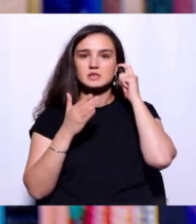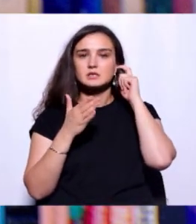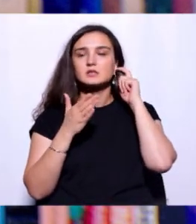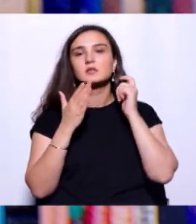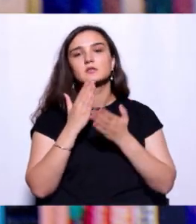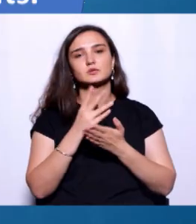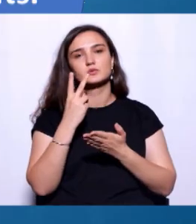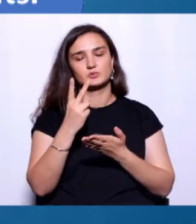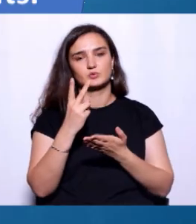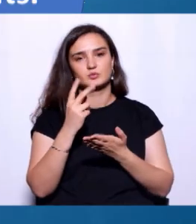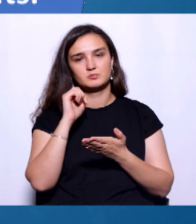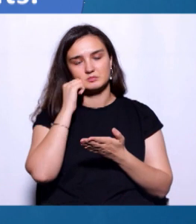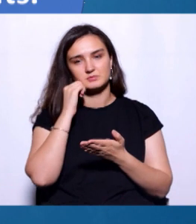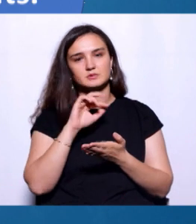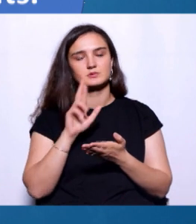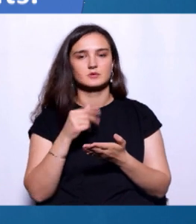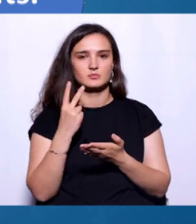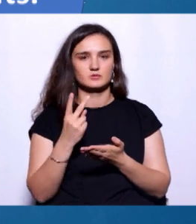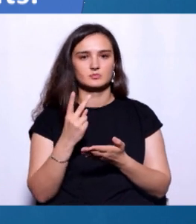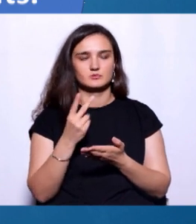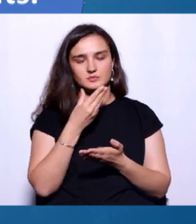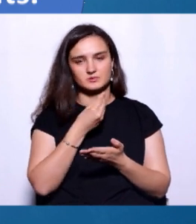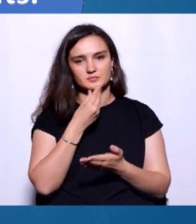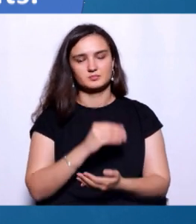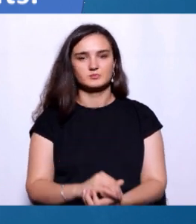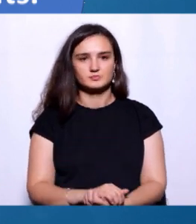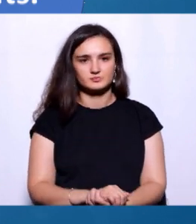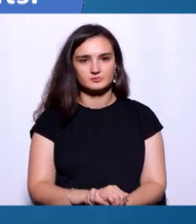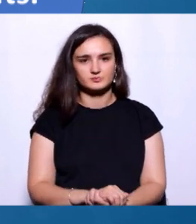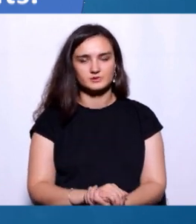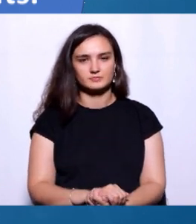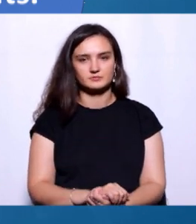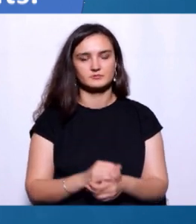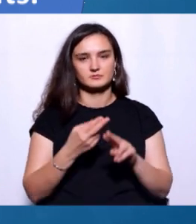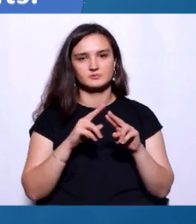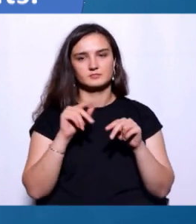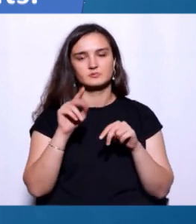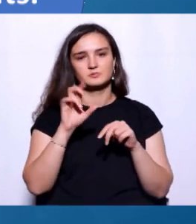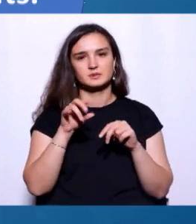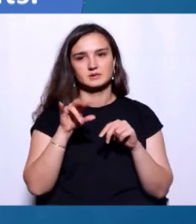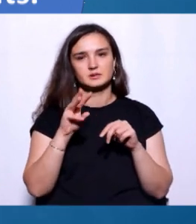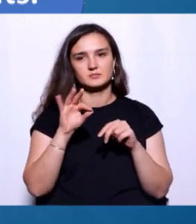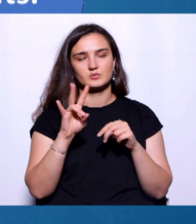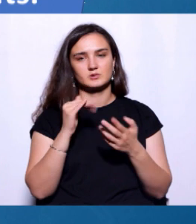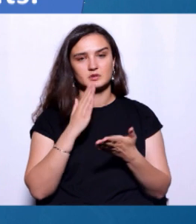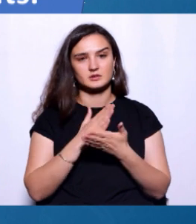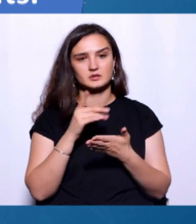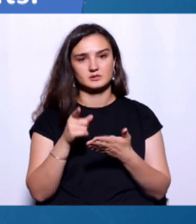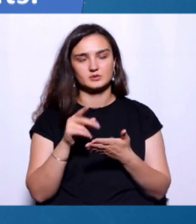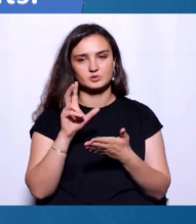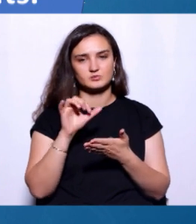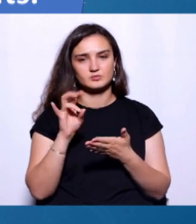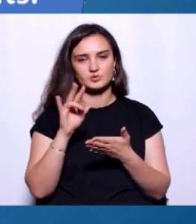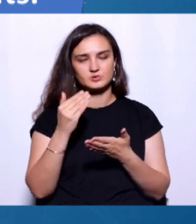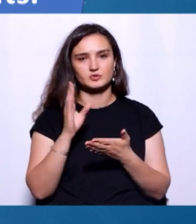two grandmothers and two grandfathers. So Billy and Mona are Mr.